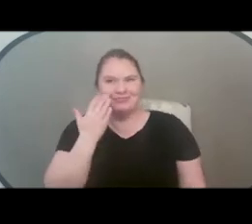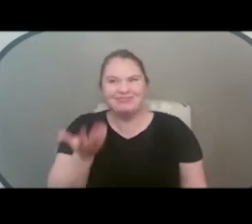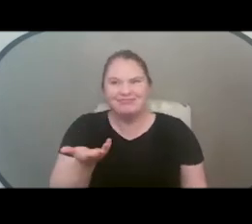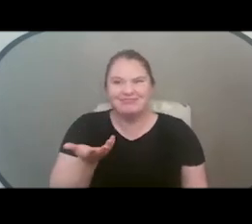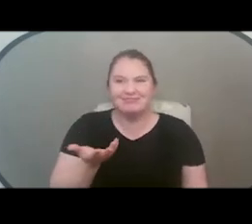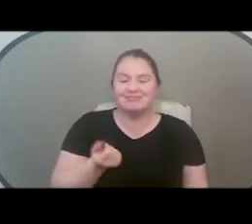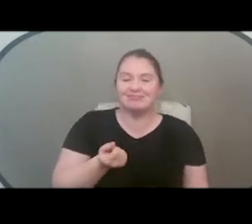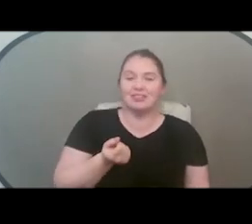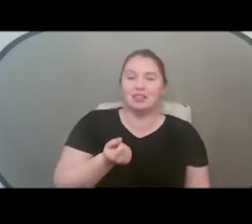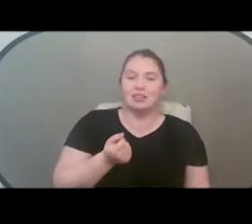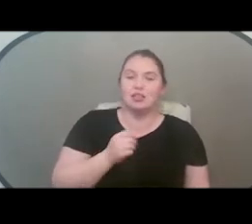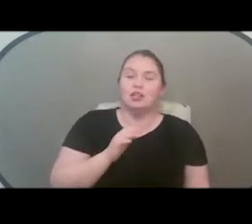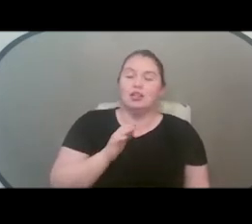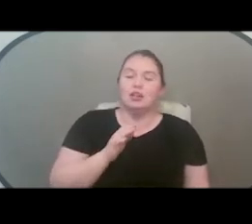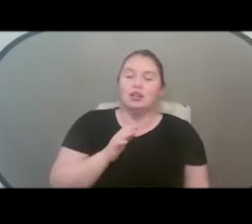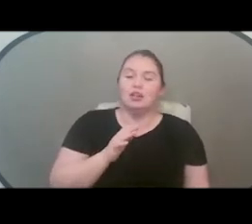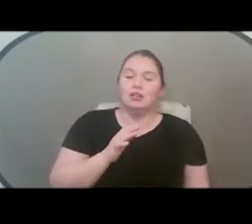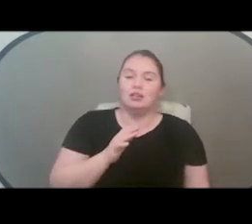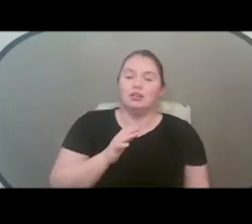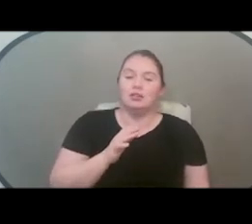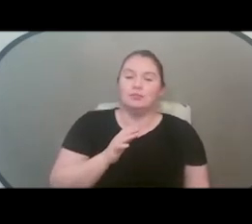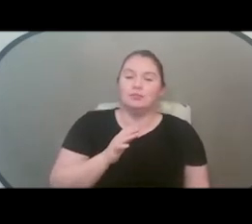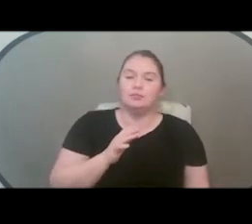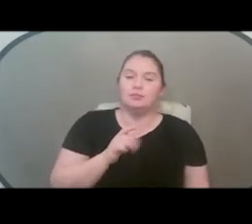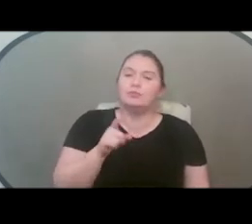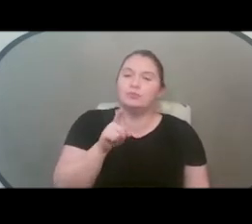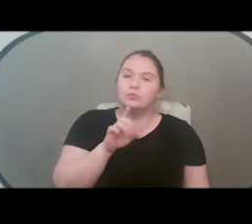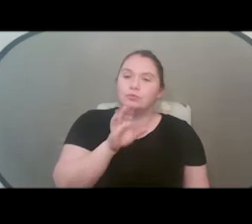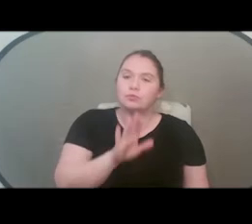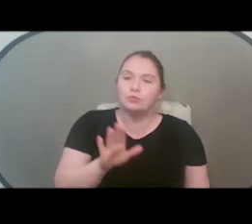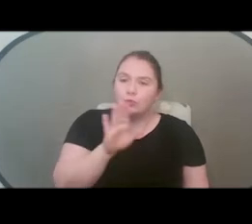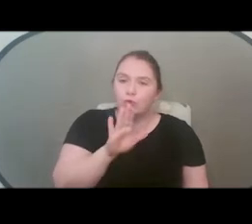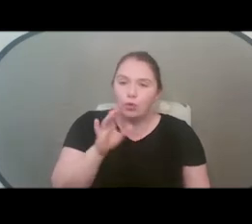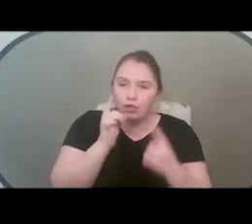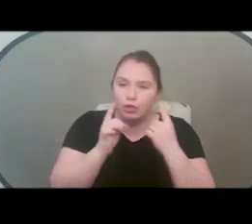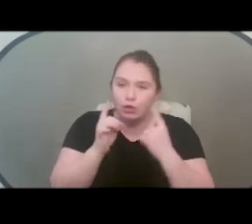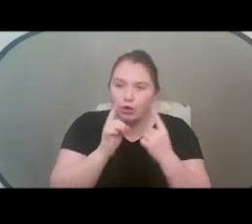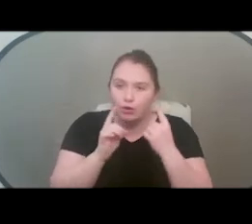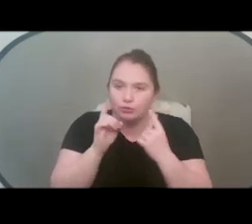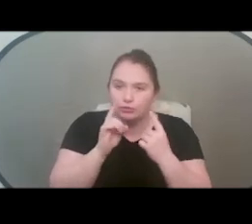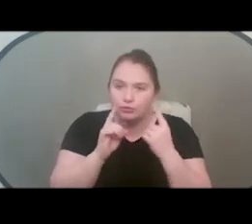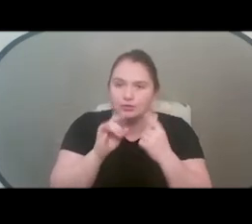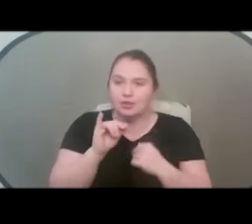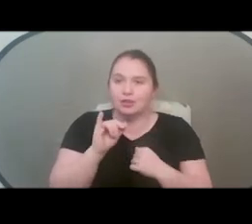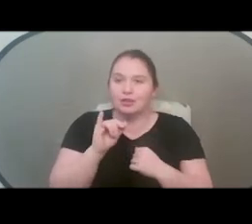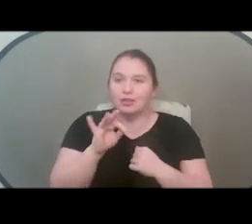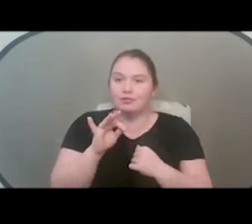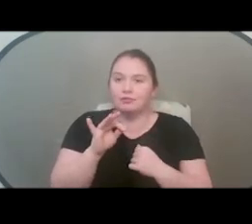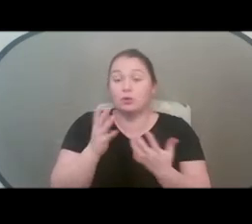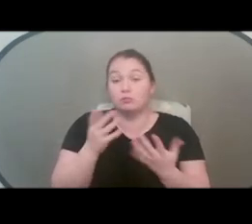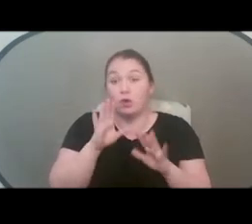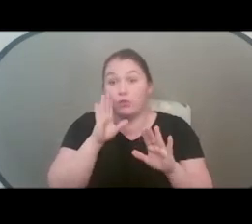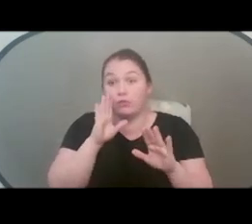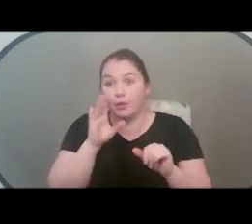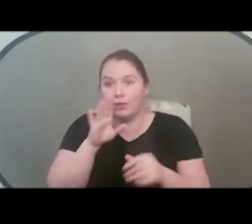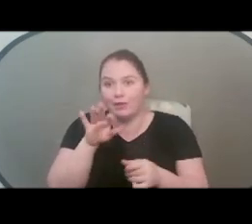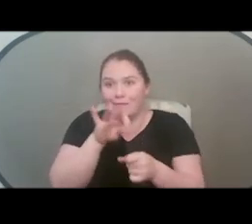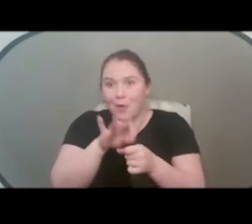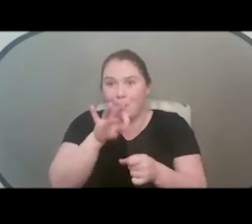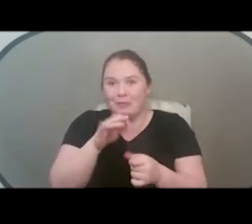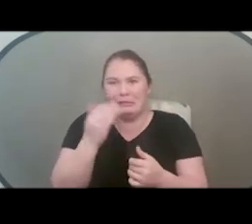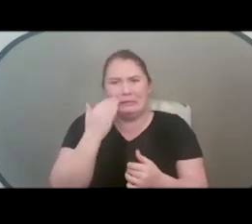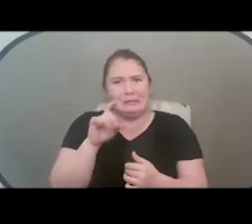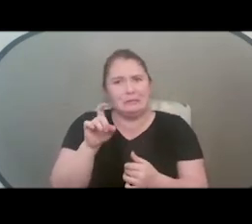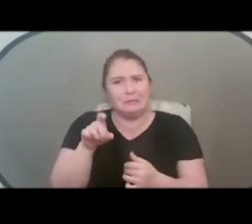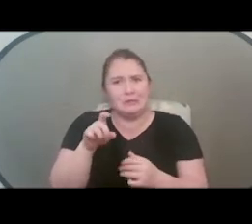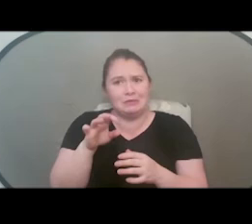Yeah, and so what are your thoughts, if we were to suggest to the group, and hopefully we'll get to vote at some point, even though we were supposed to get